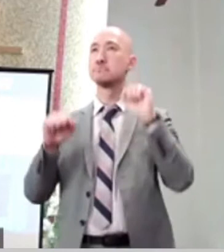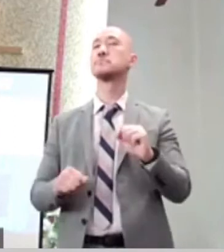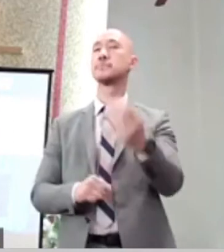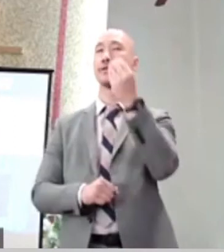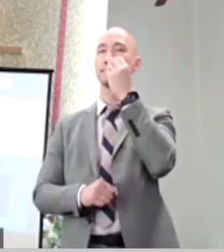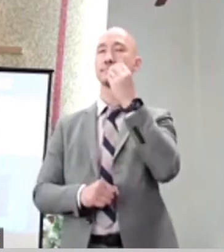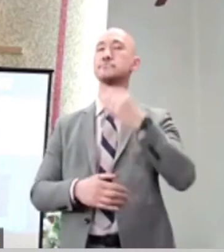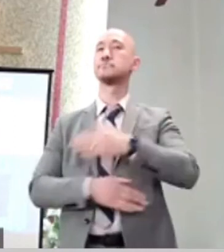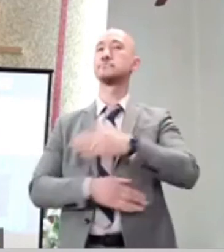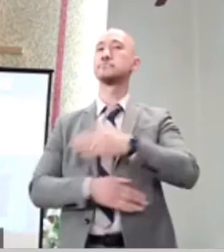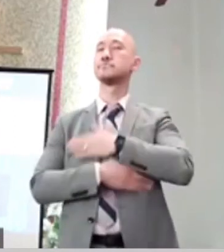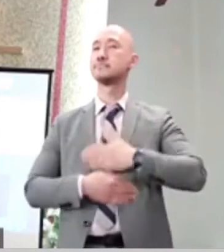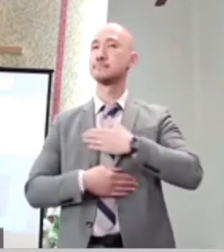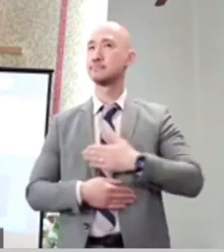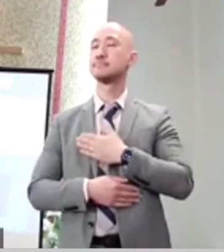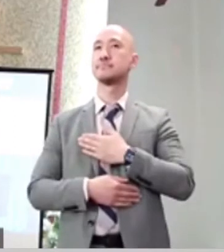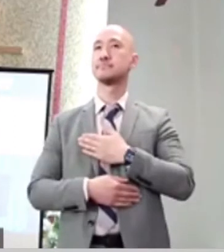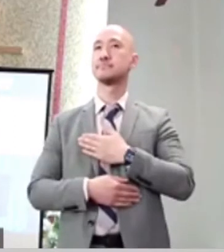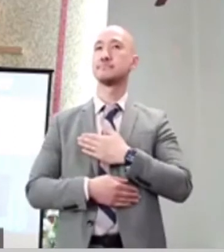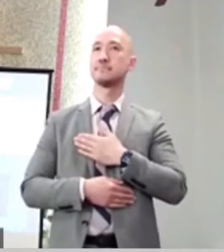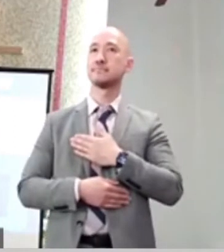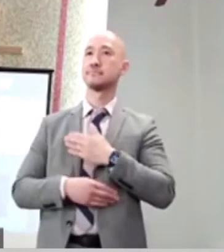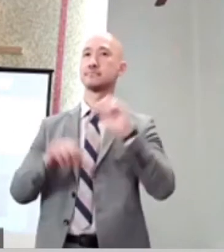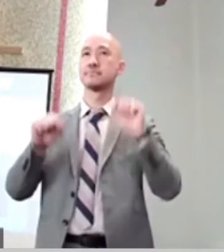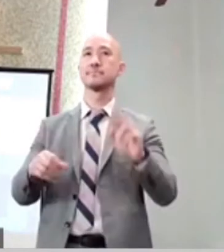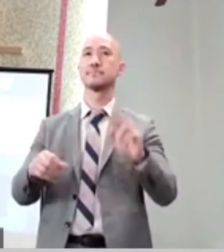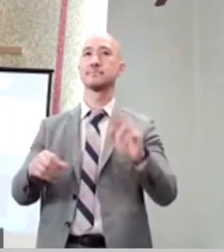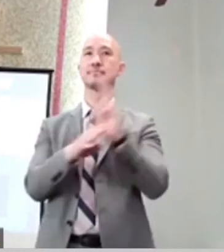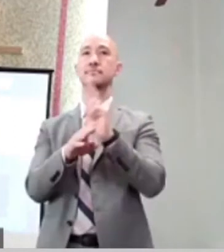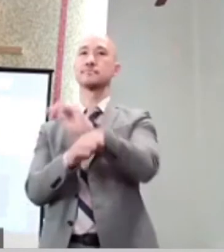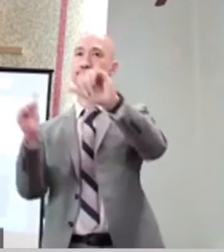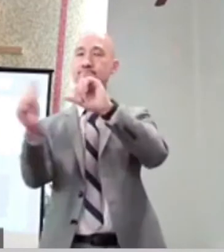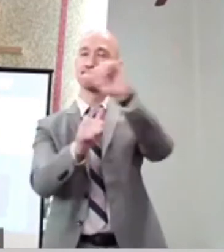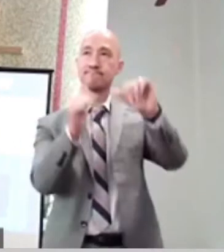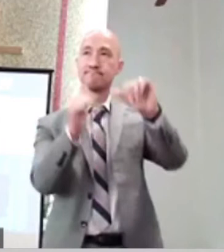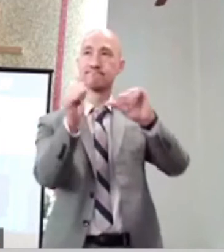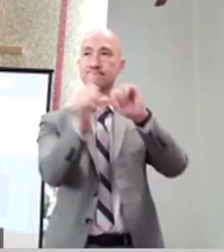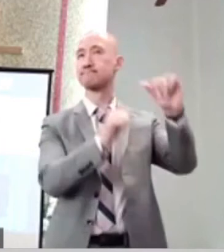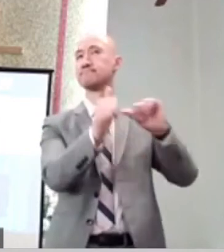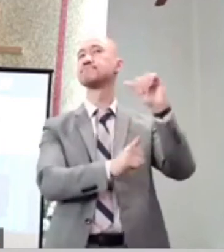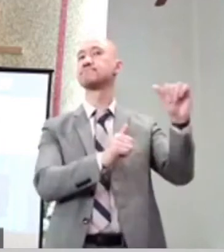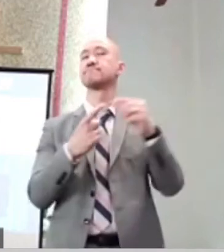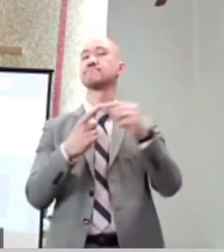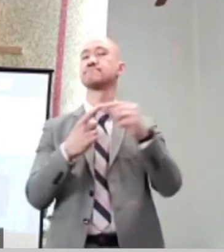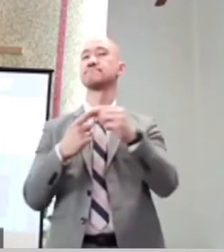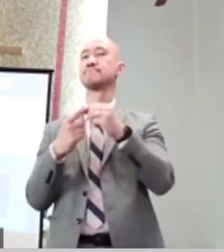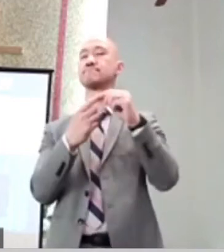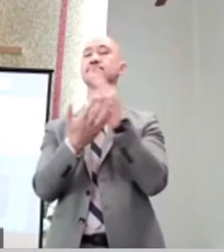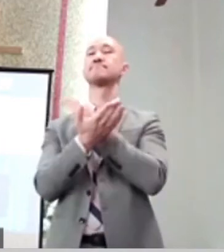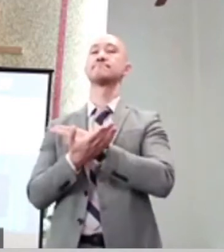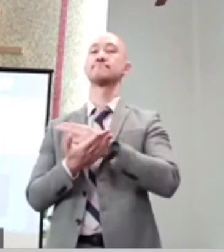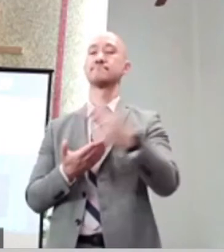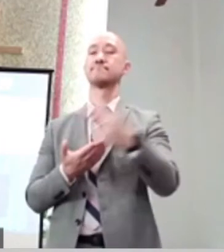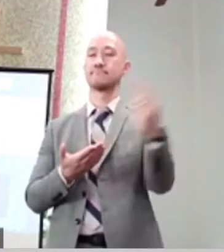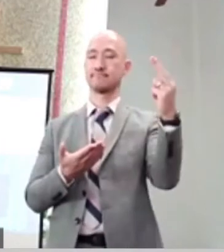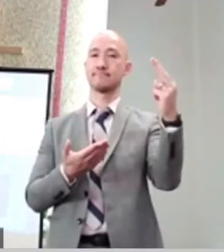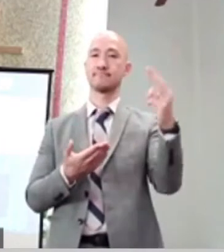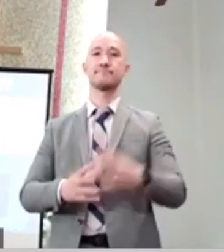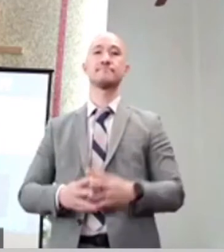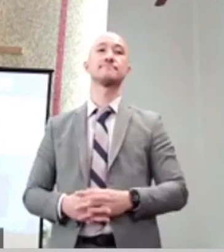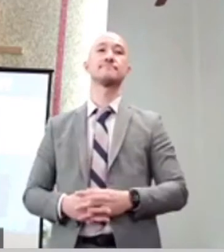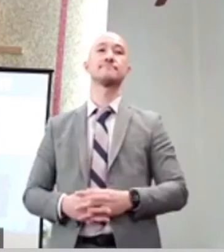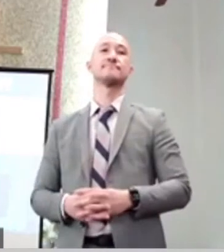they have become something spiritual. They can become something spiritual. They can